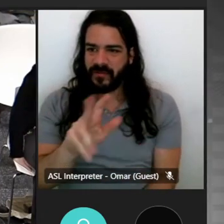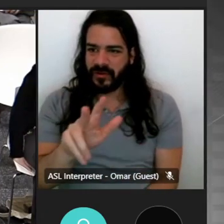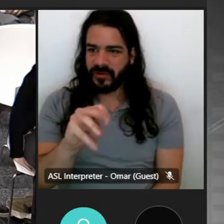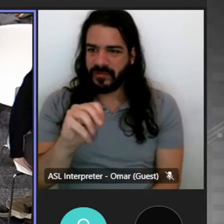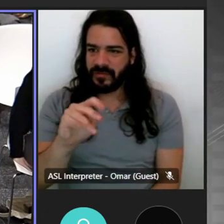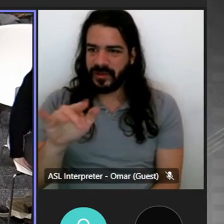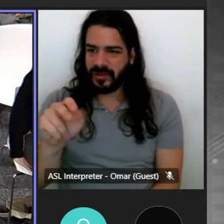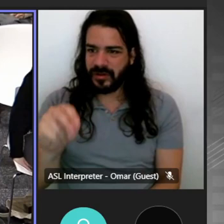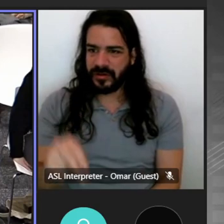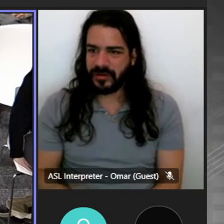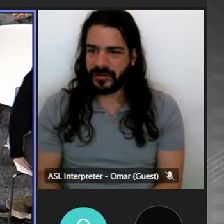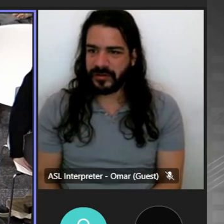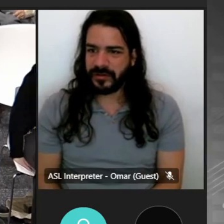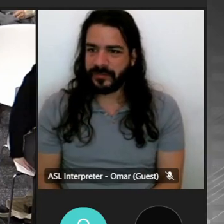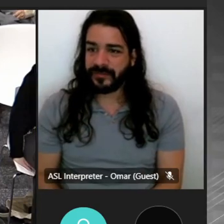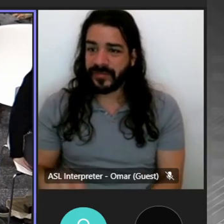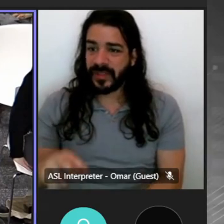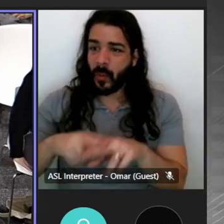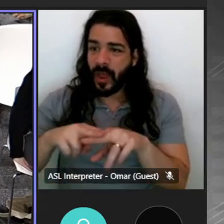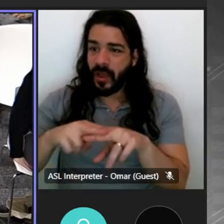of $43 million.